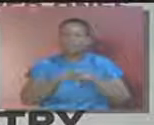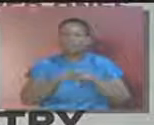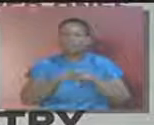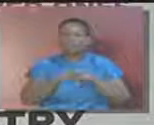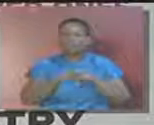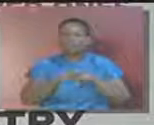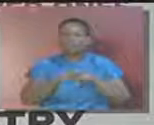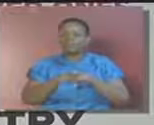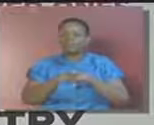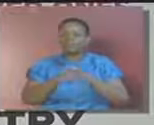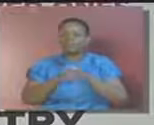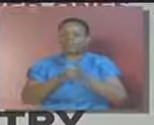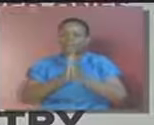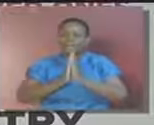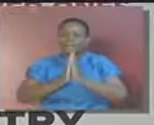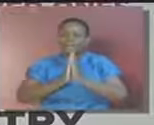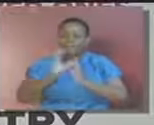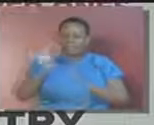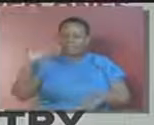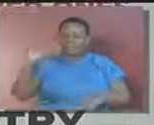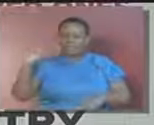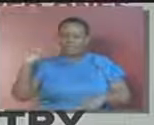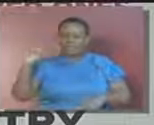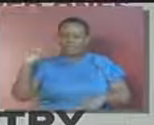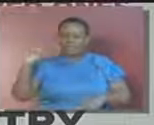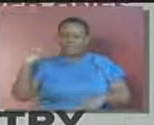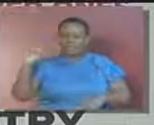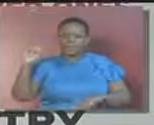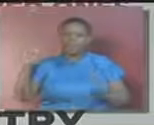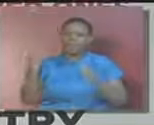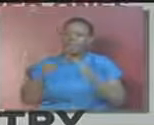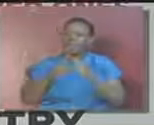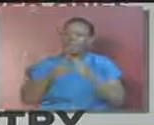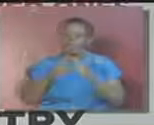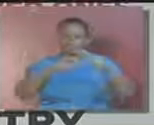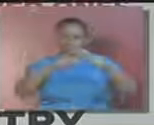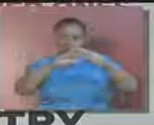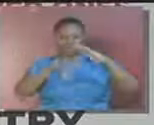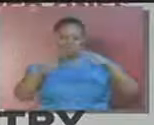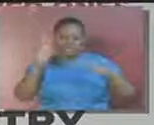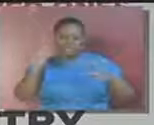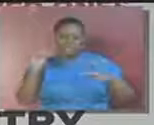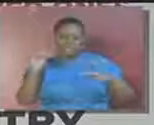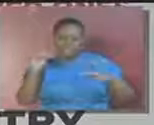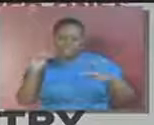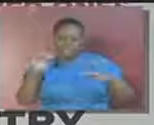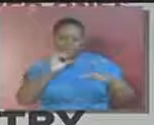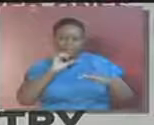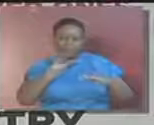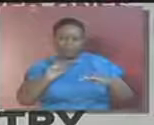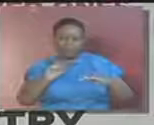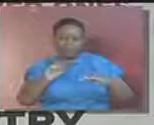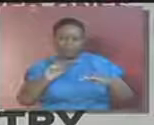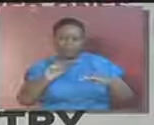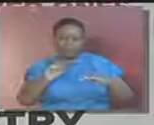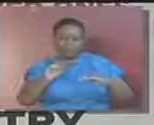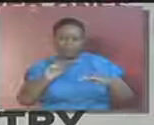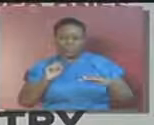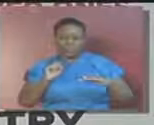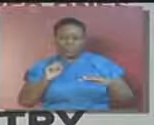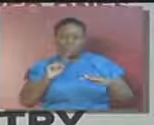Officer, those under 60 with NCDs, including asthma, because asthma is